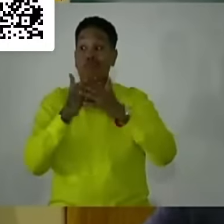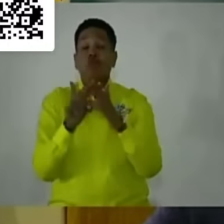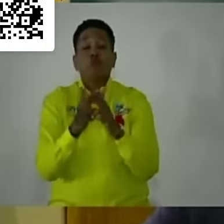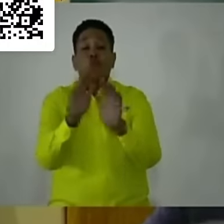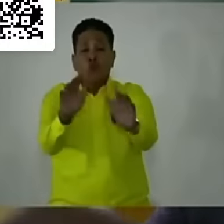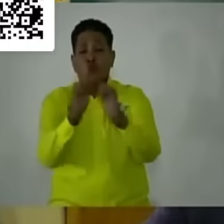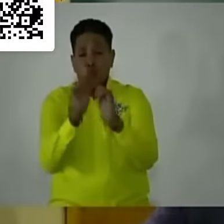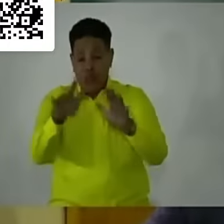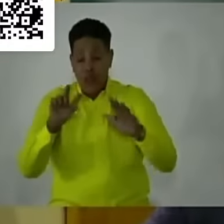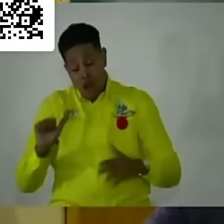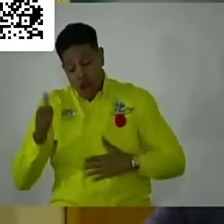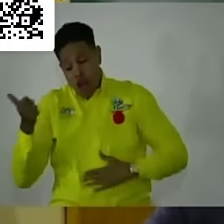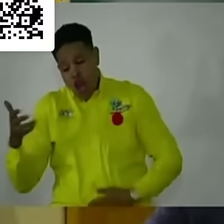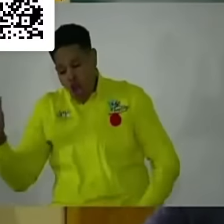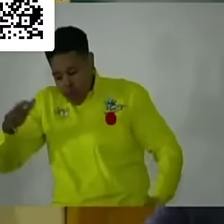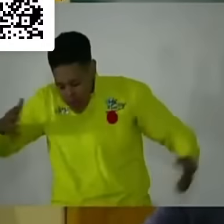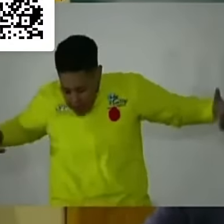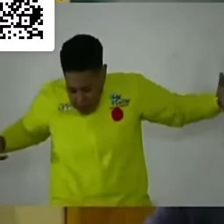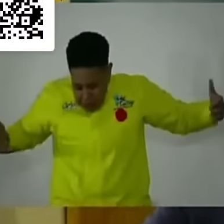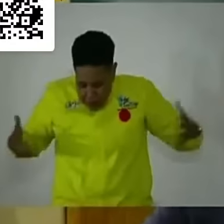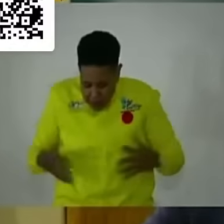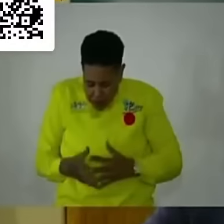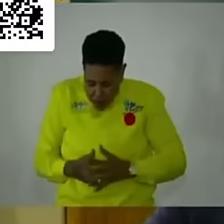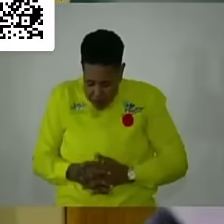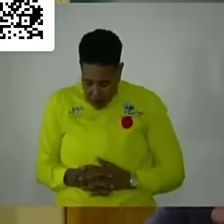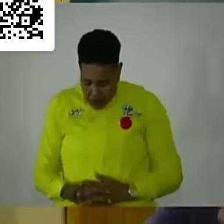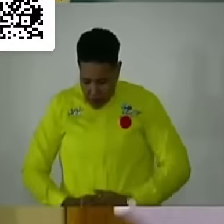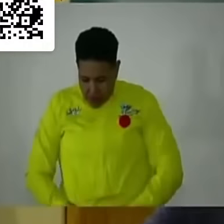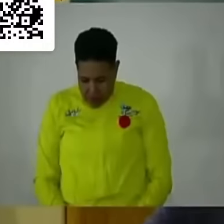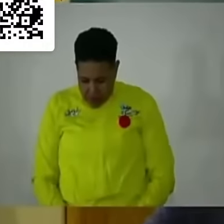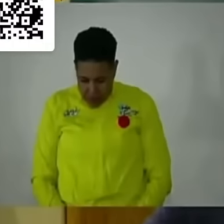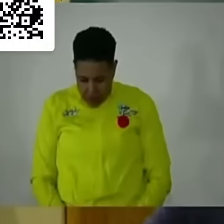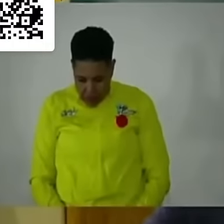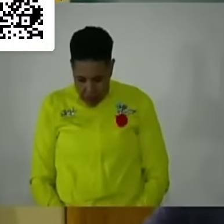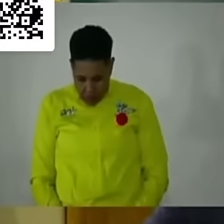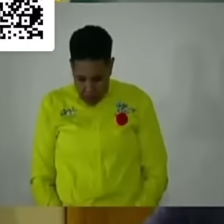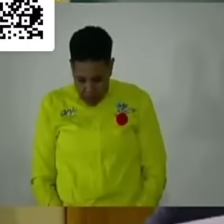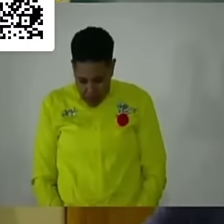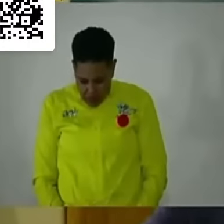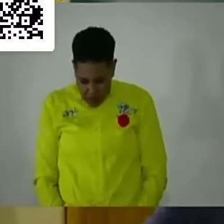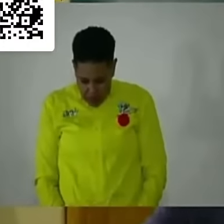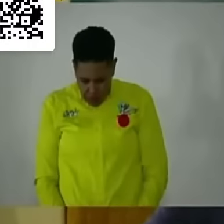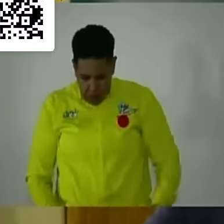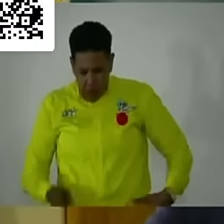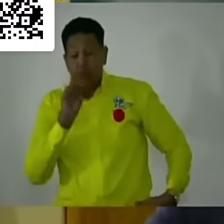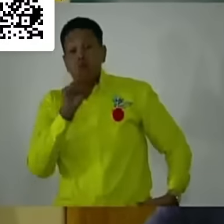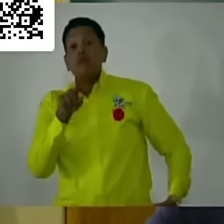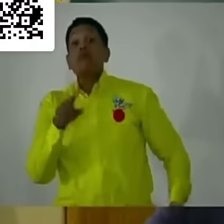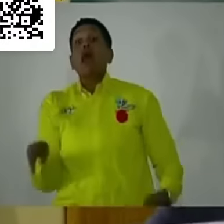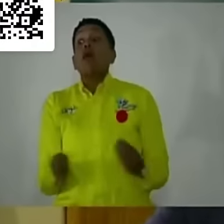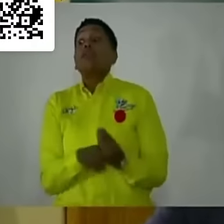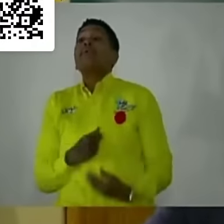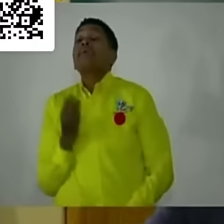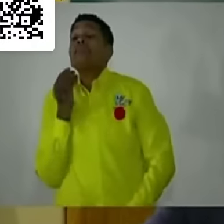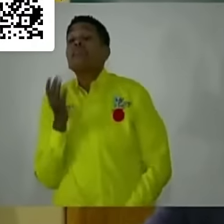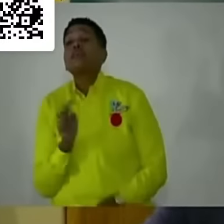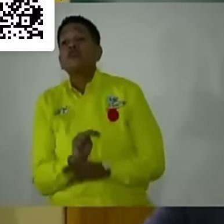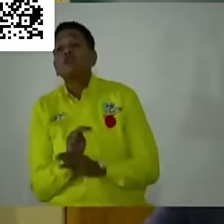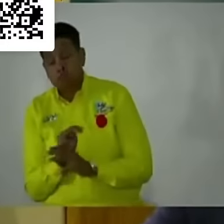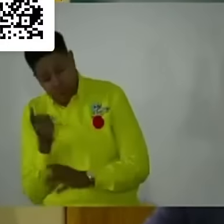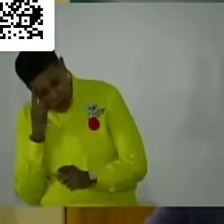with another order. And additionally, I have said to the minister, and the minister